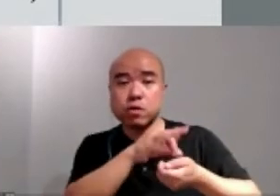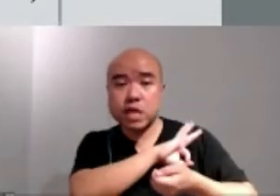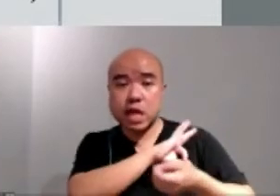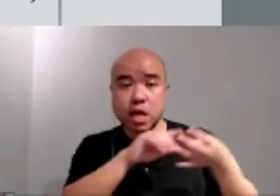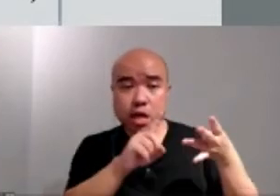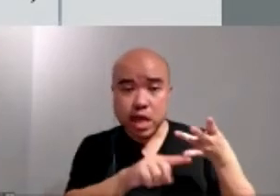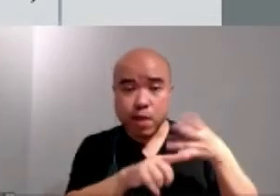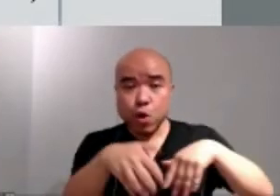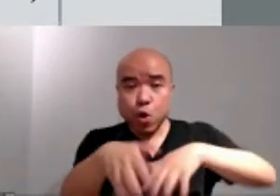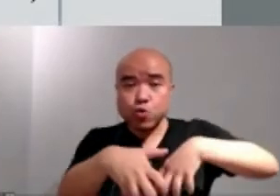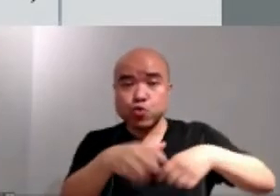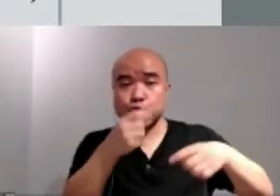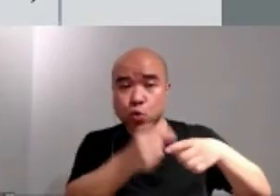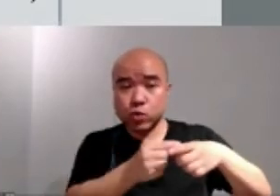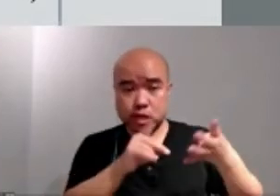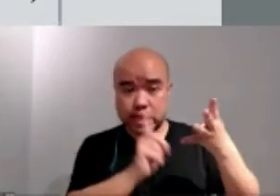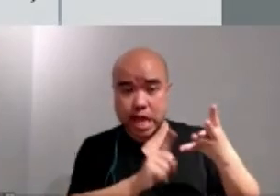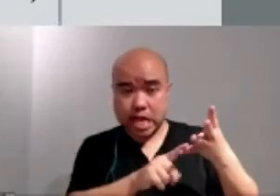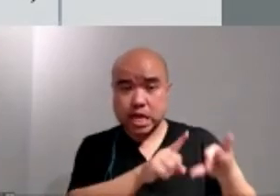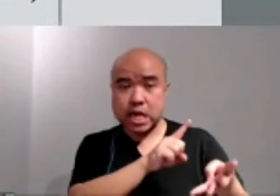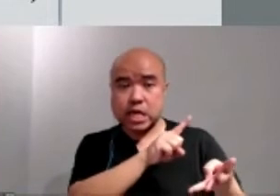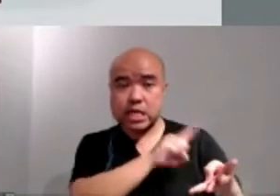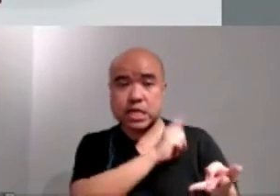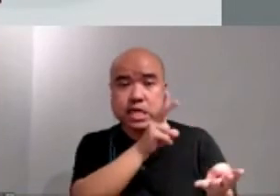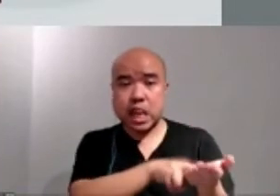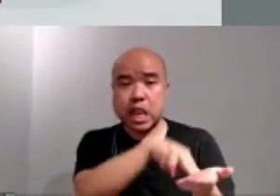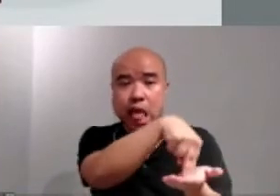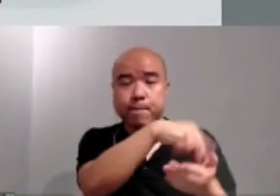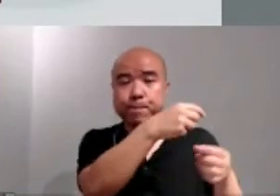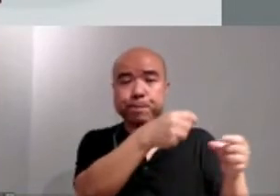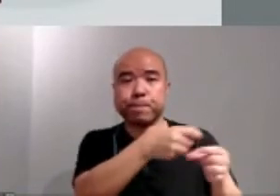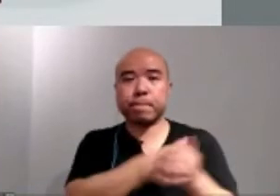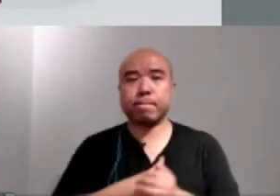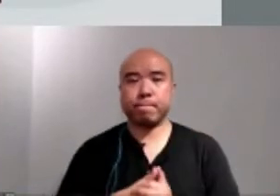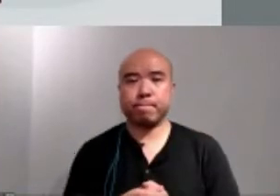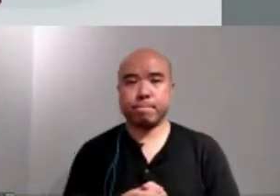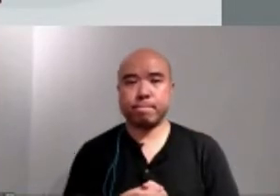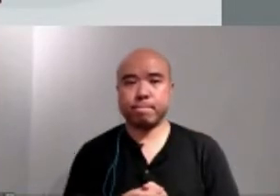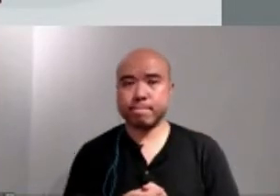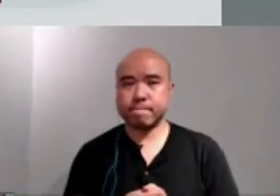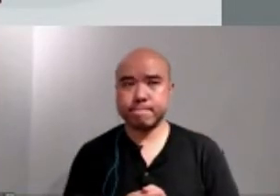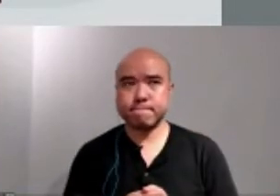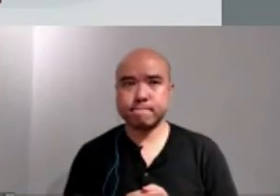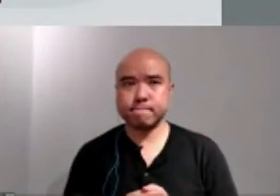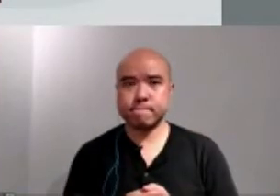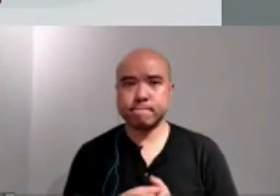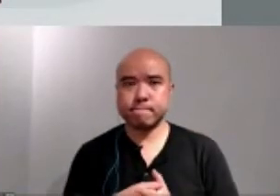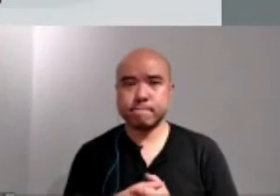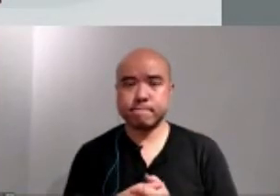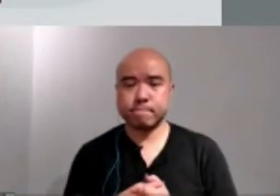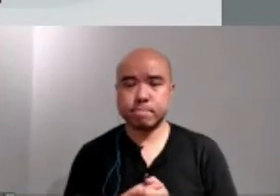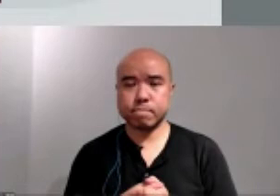and self-sufficiency enterprises. The history of social economy in Korea differs from